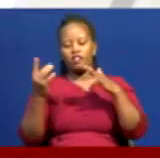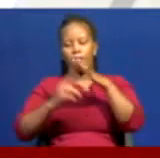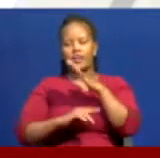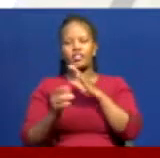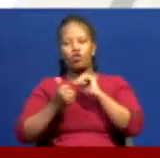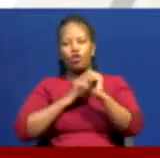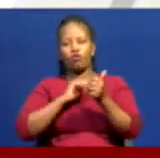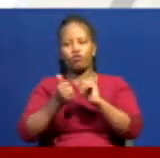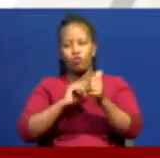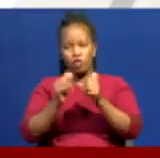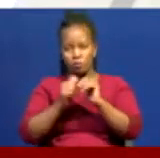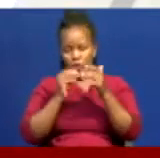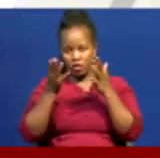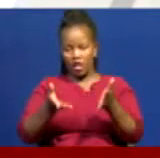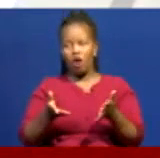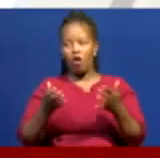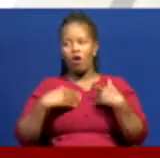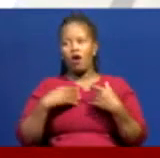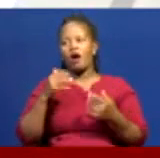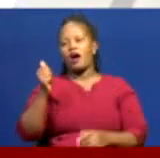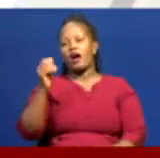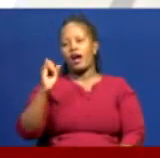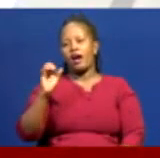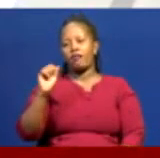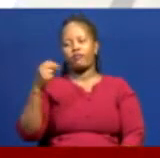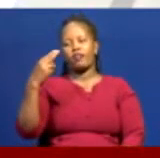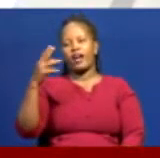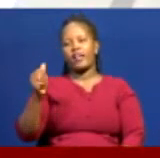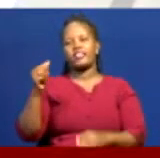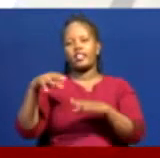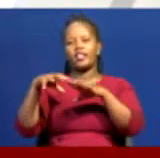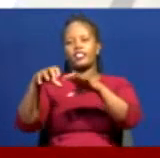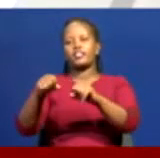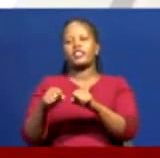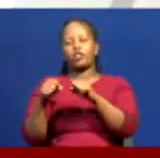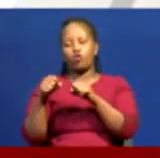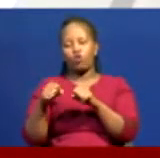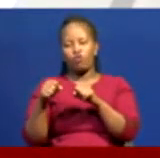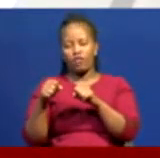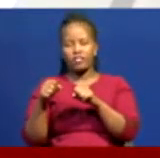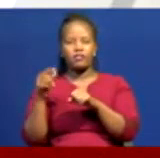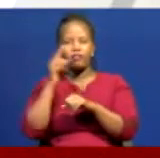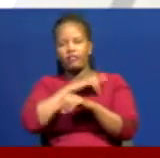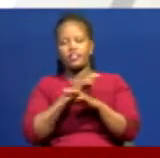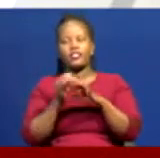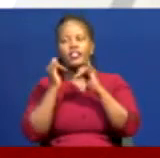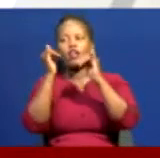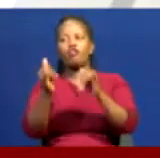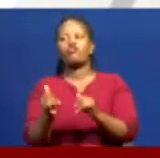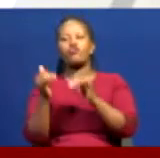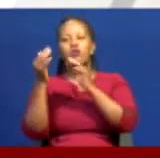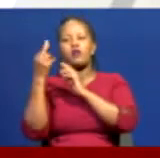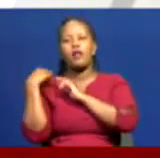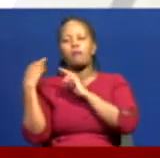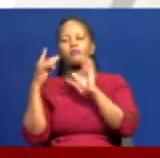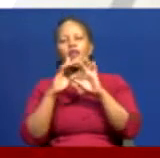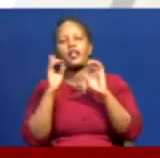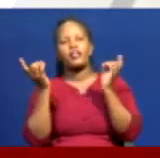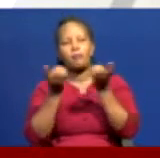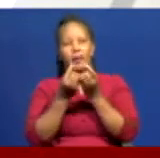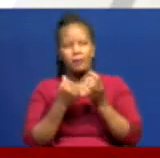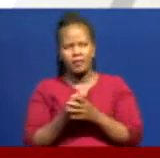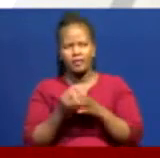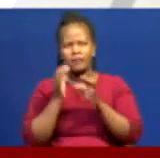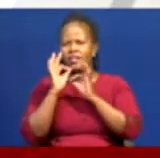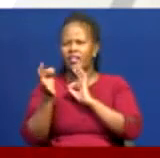have Aisha Jumwa taking over there in the new hived department. And in case